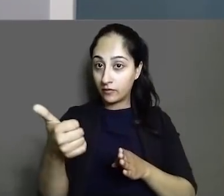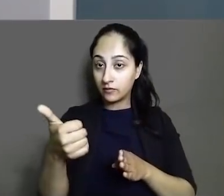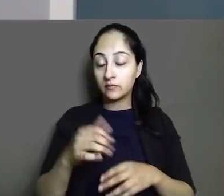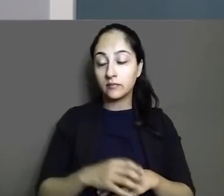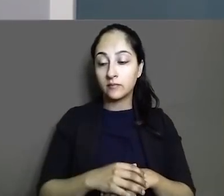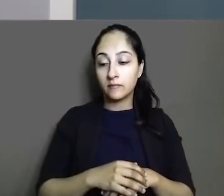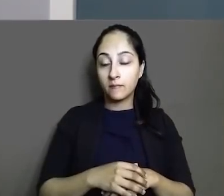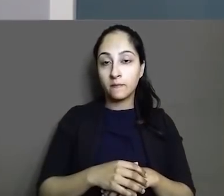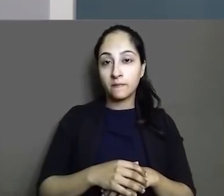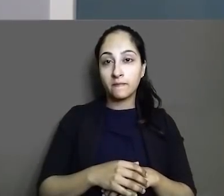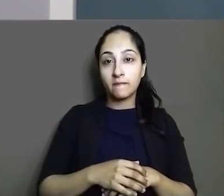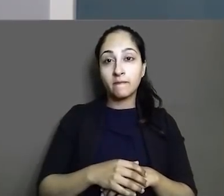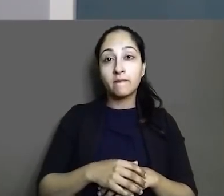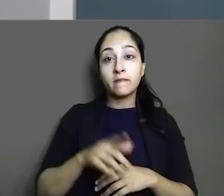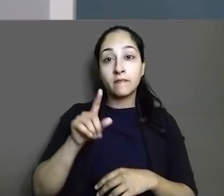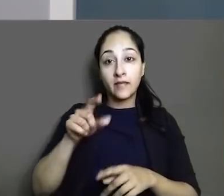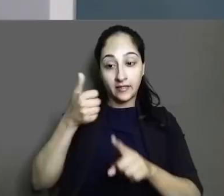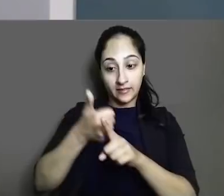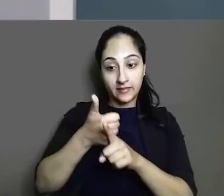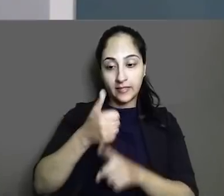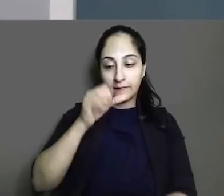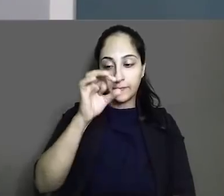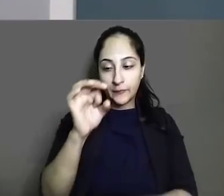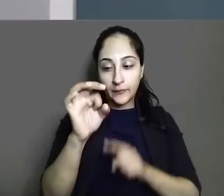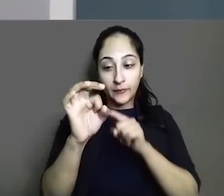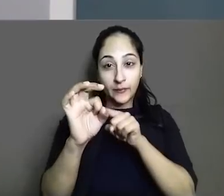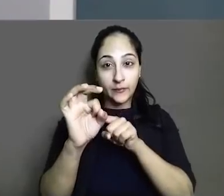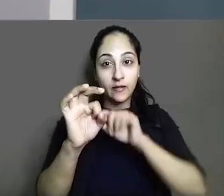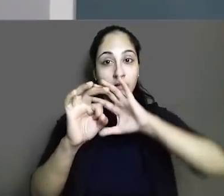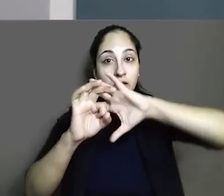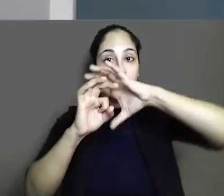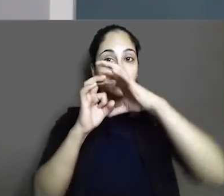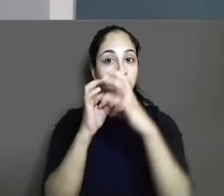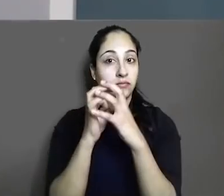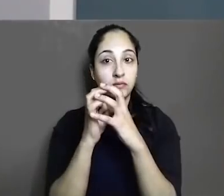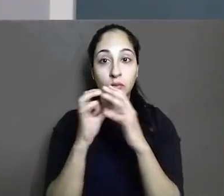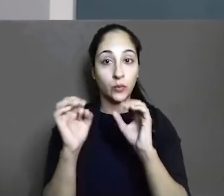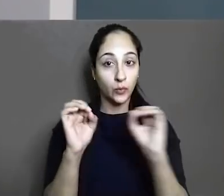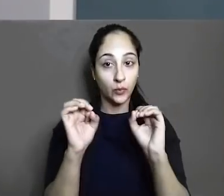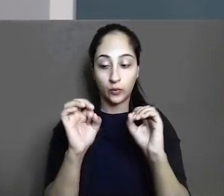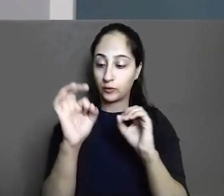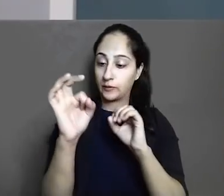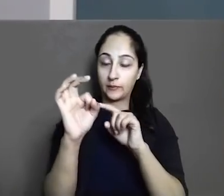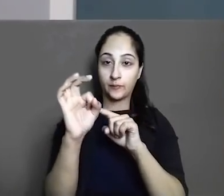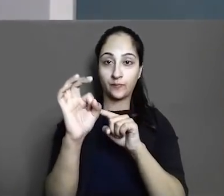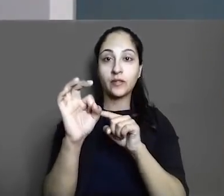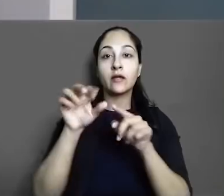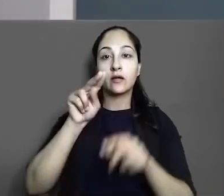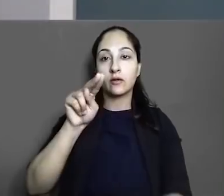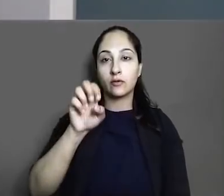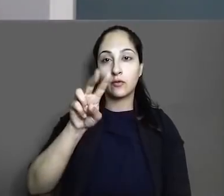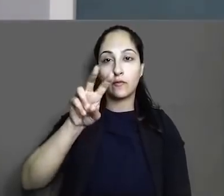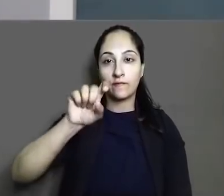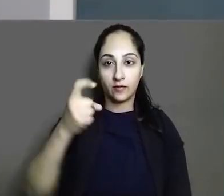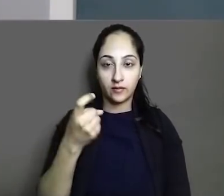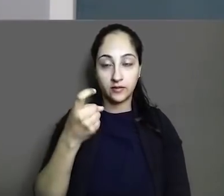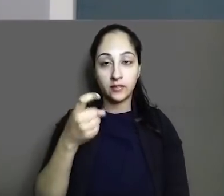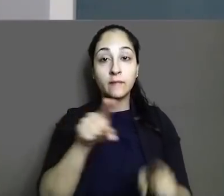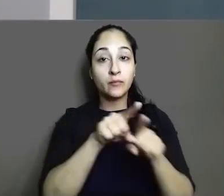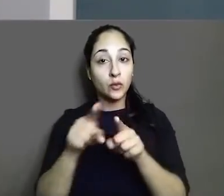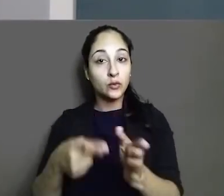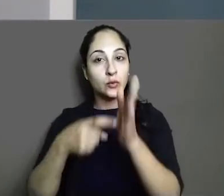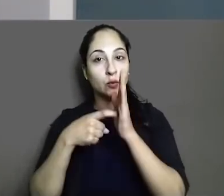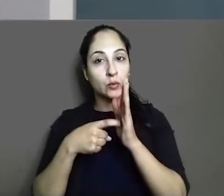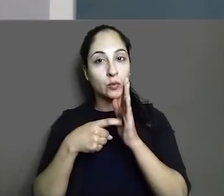that Nankatai dipped in some chai. Then your response is even better. So that chai is like an